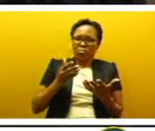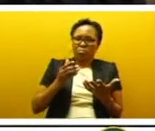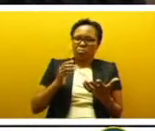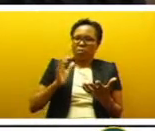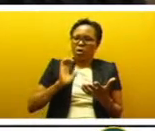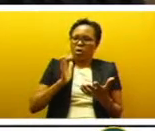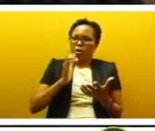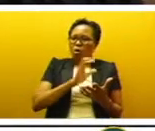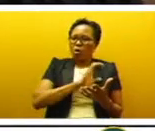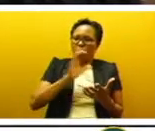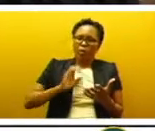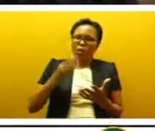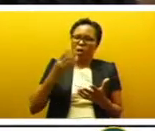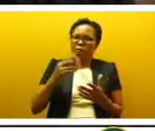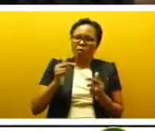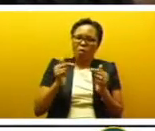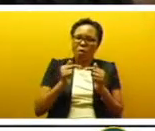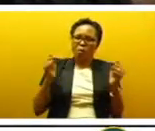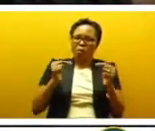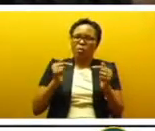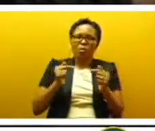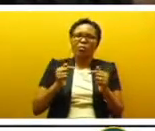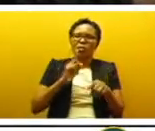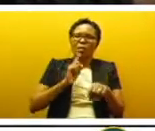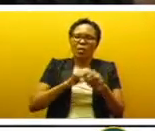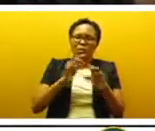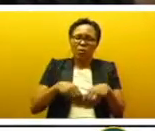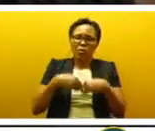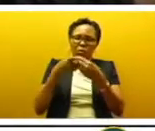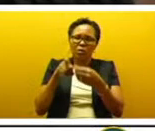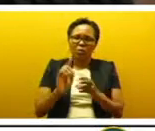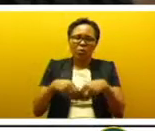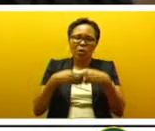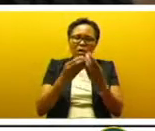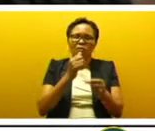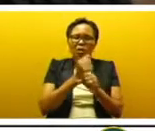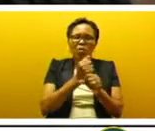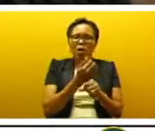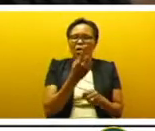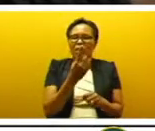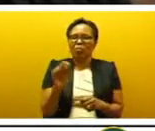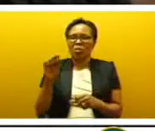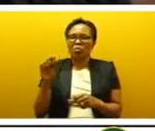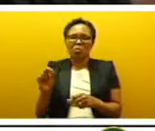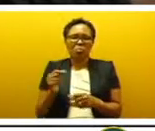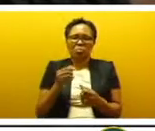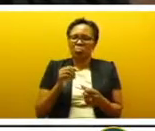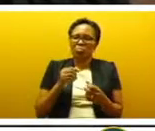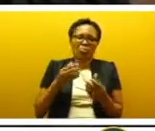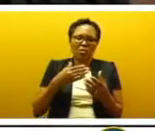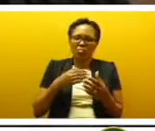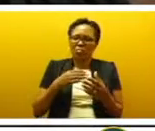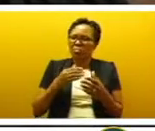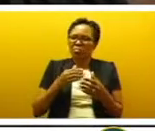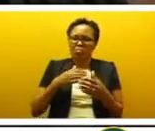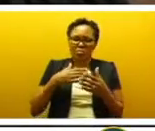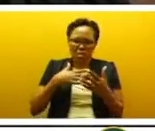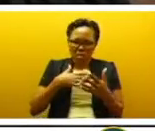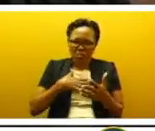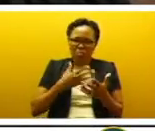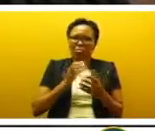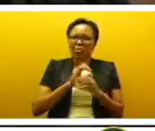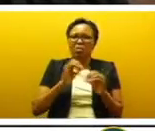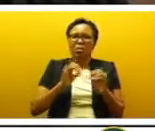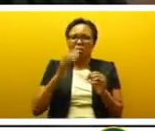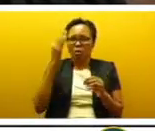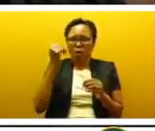chores? According to Julia Chege, who had to resign from her university job as a lecturer,